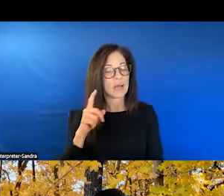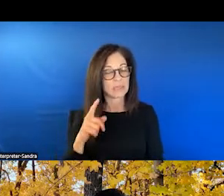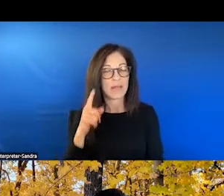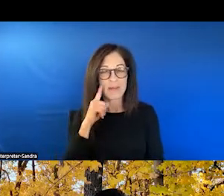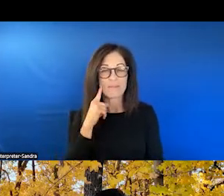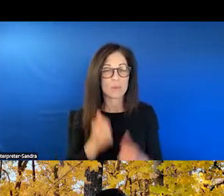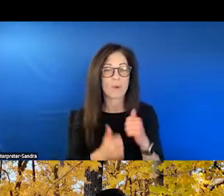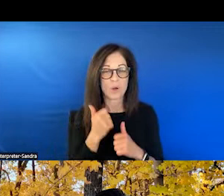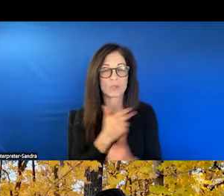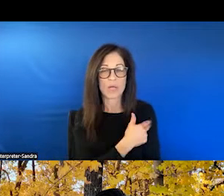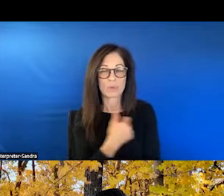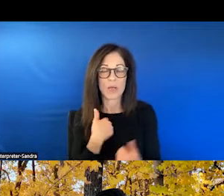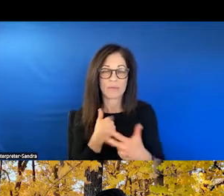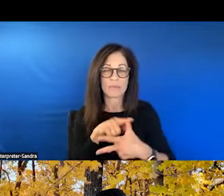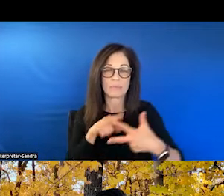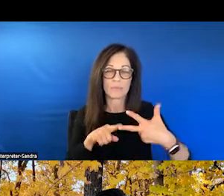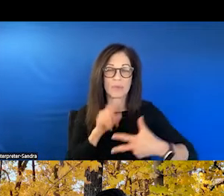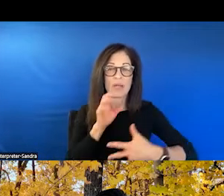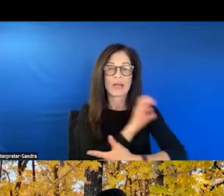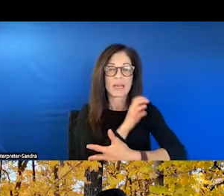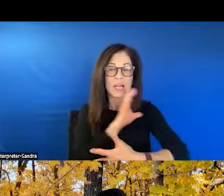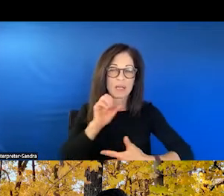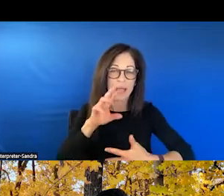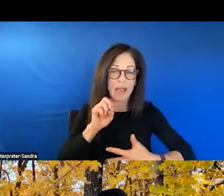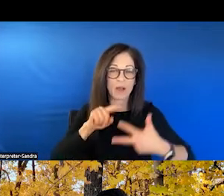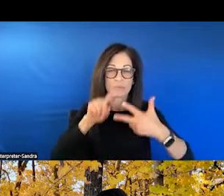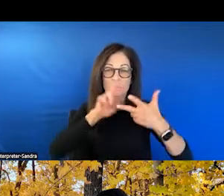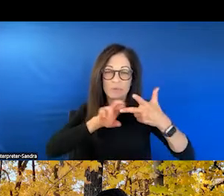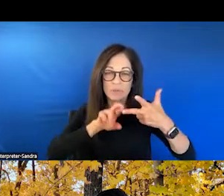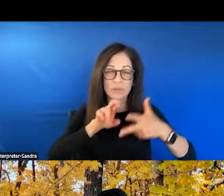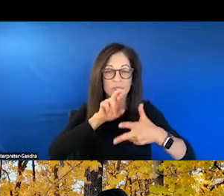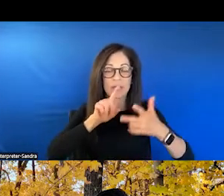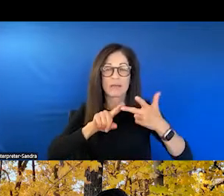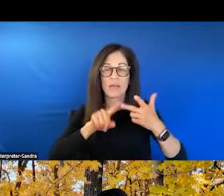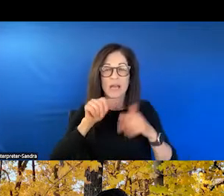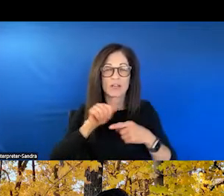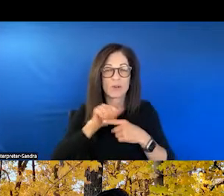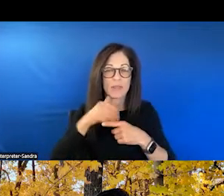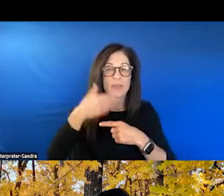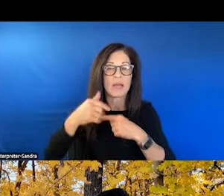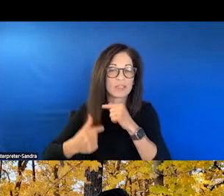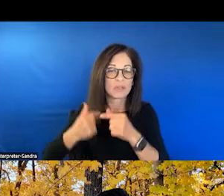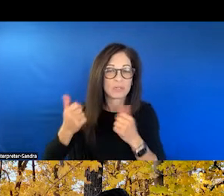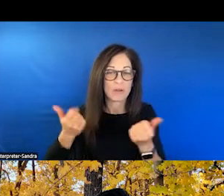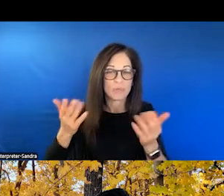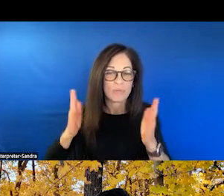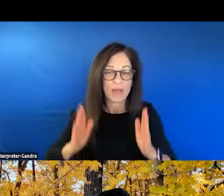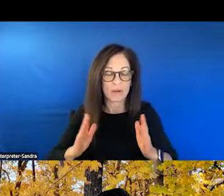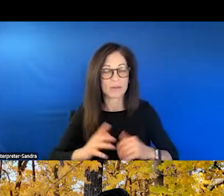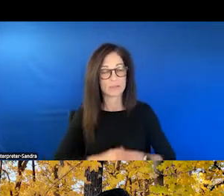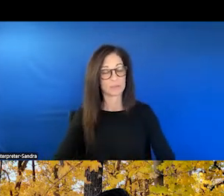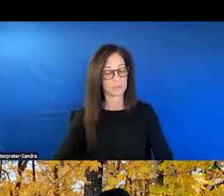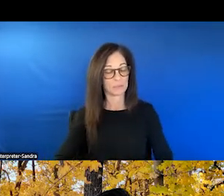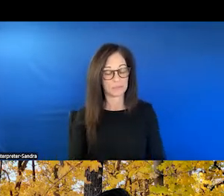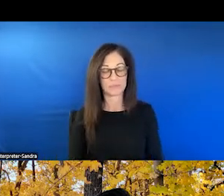missions: clinical care, research, and training the next generation of providers. But the other thing